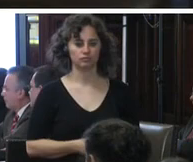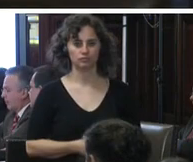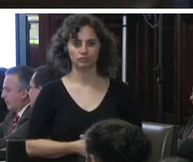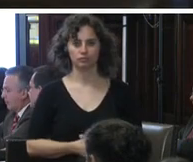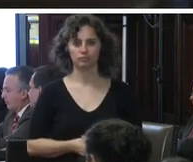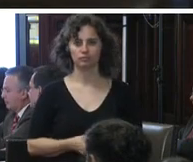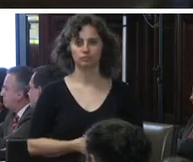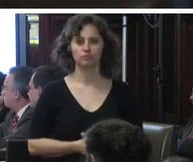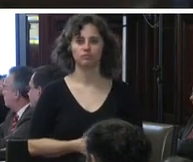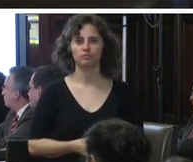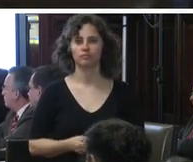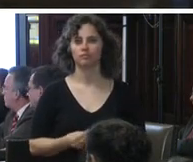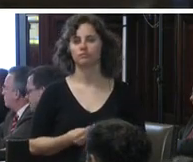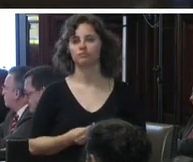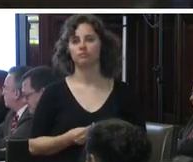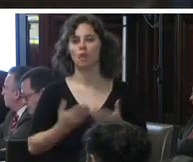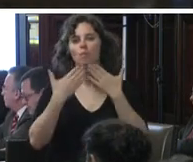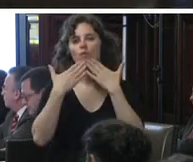que no